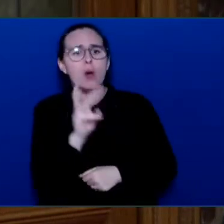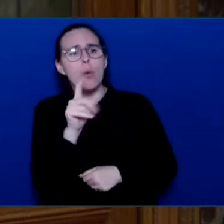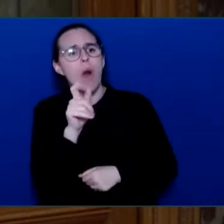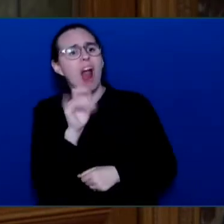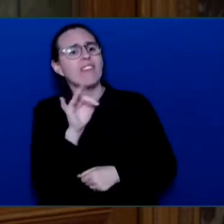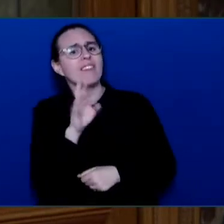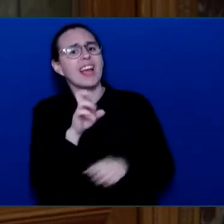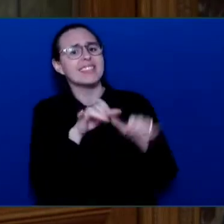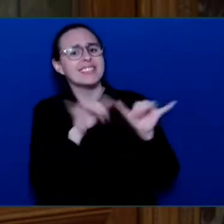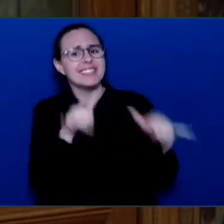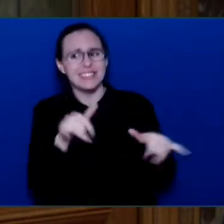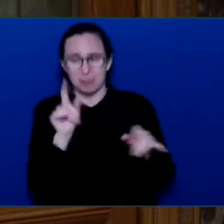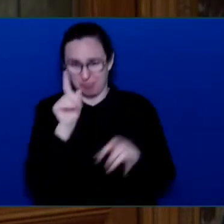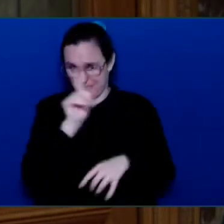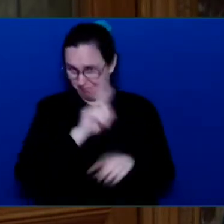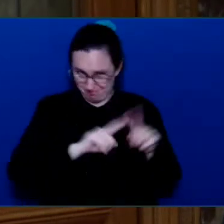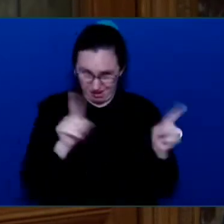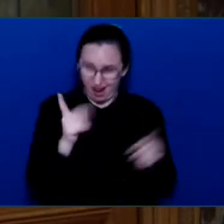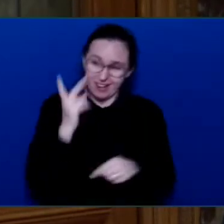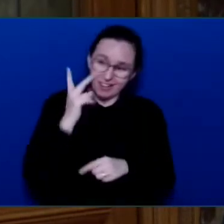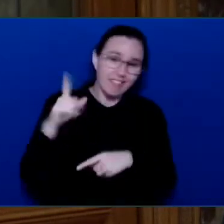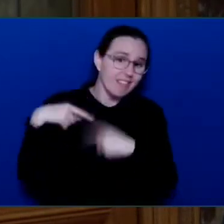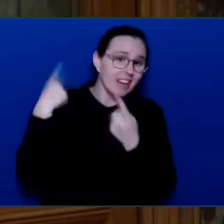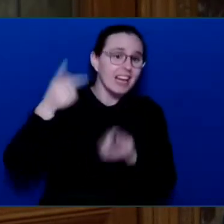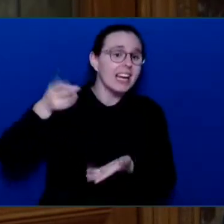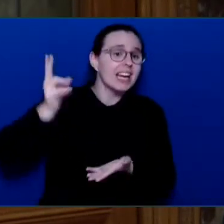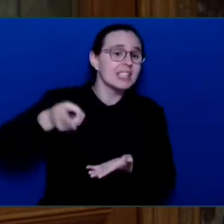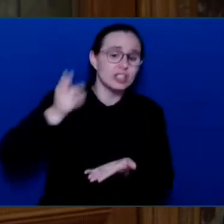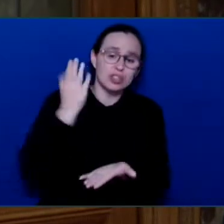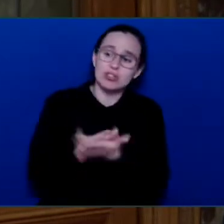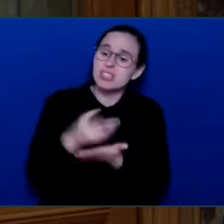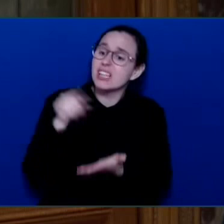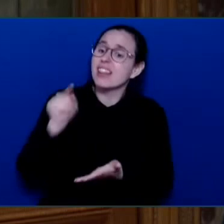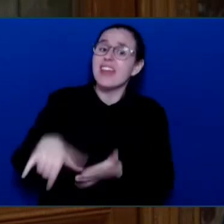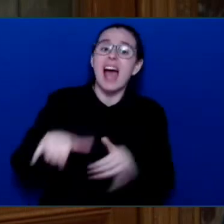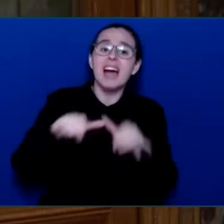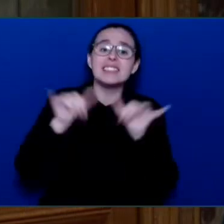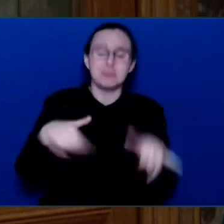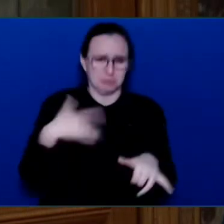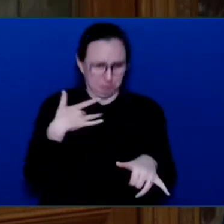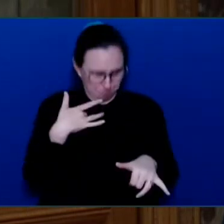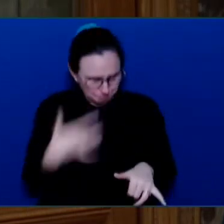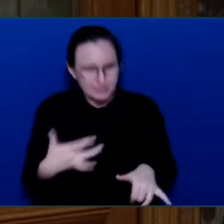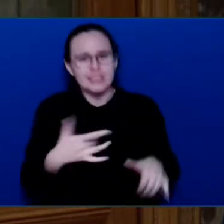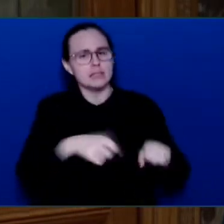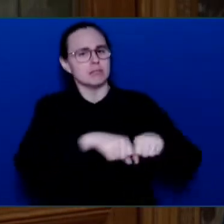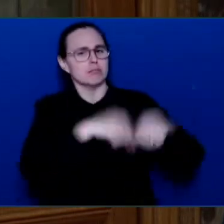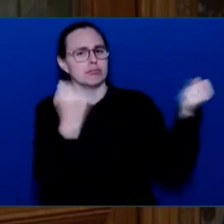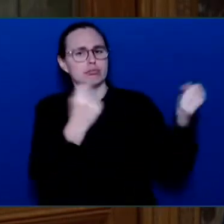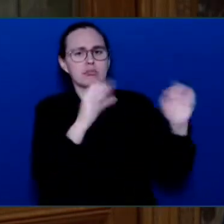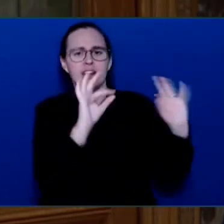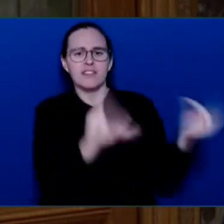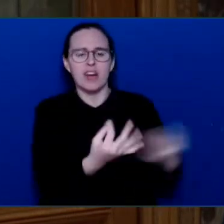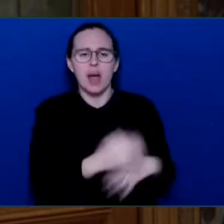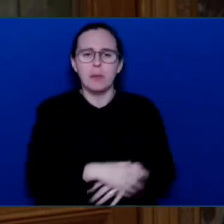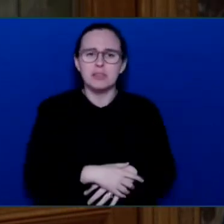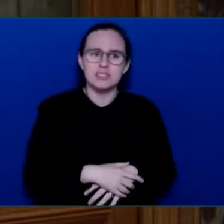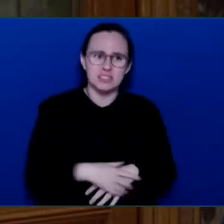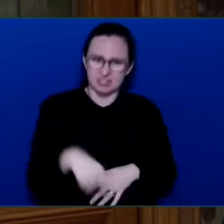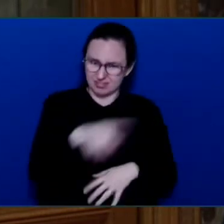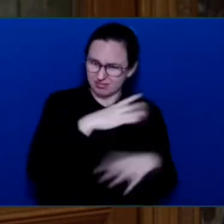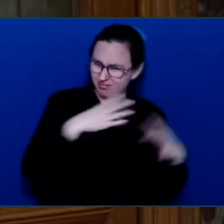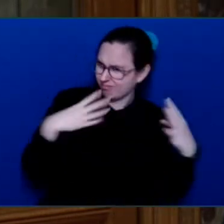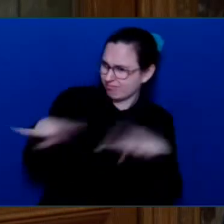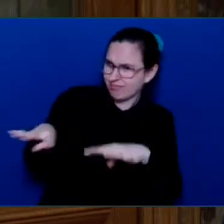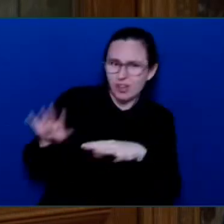with the blinding spotlight on this minister, her deputy minister, the ministry, they continue to deliver those stories